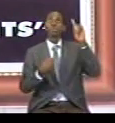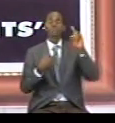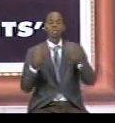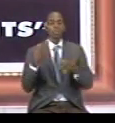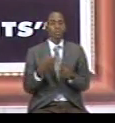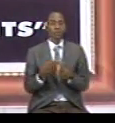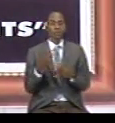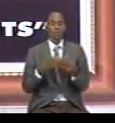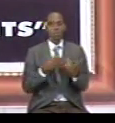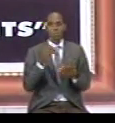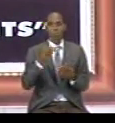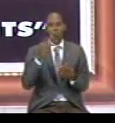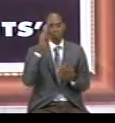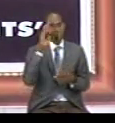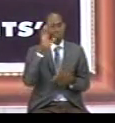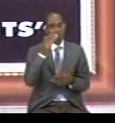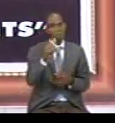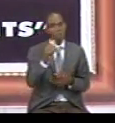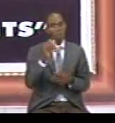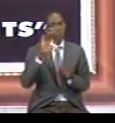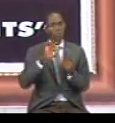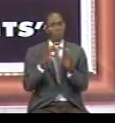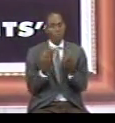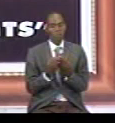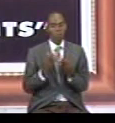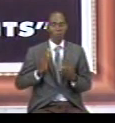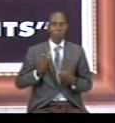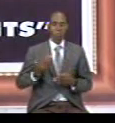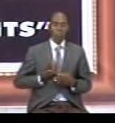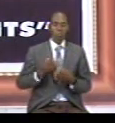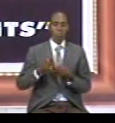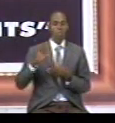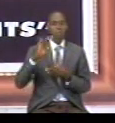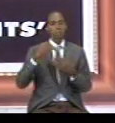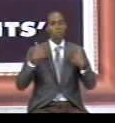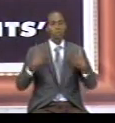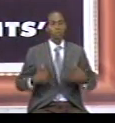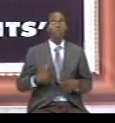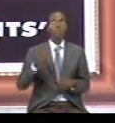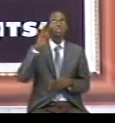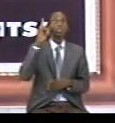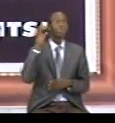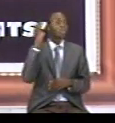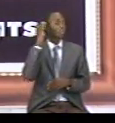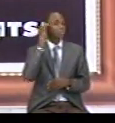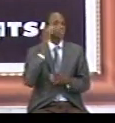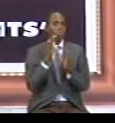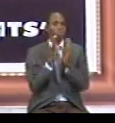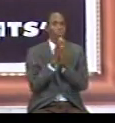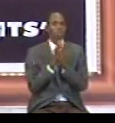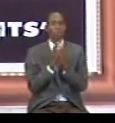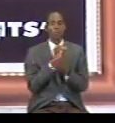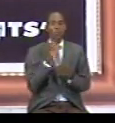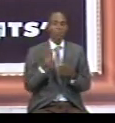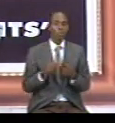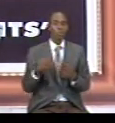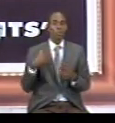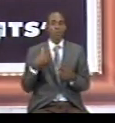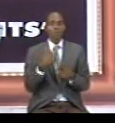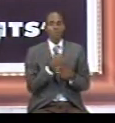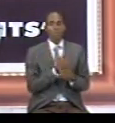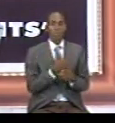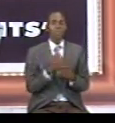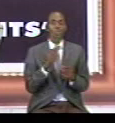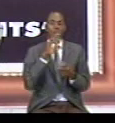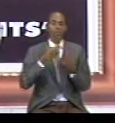you need for yourself, for your family, for your soul, for your spirit, for your body, he answers prayer. Once we are friends of Christ, and we love Christ